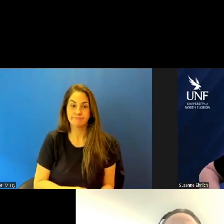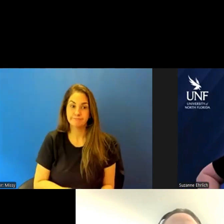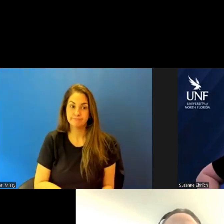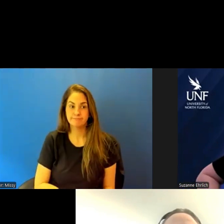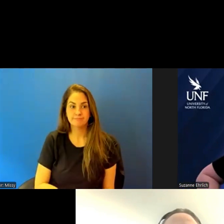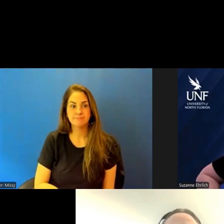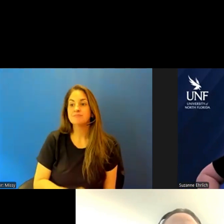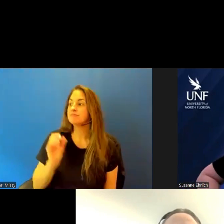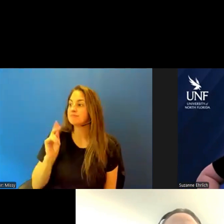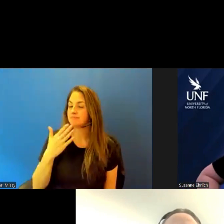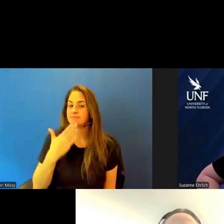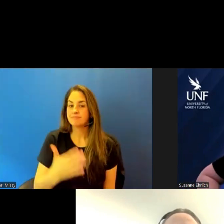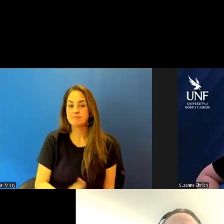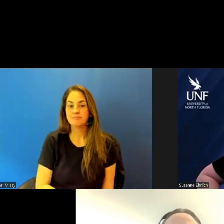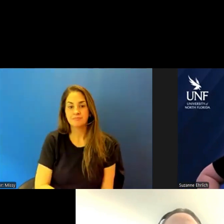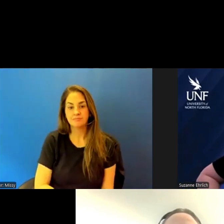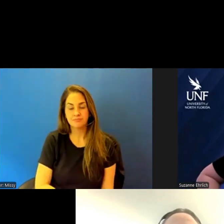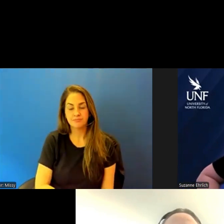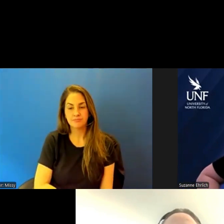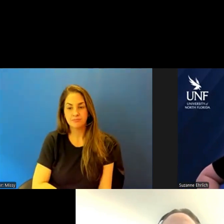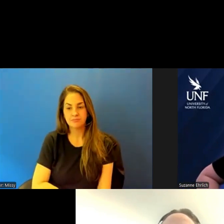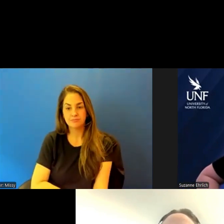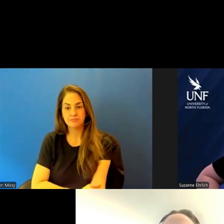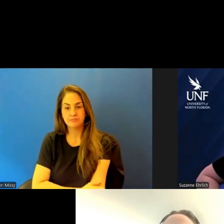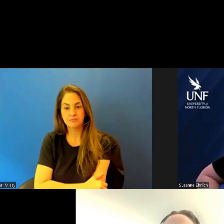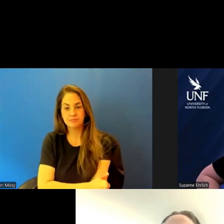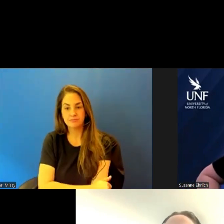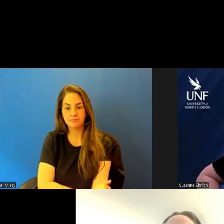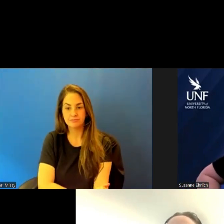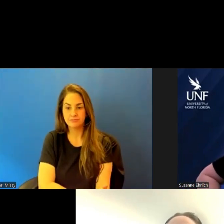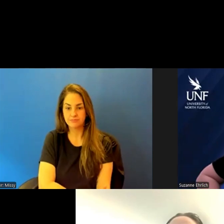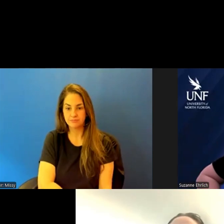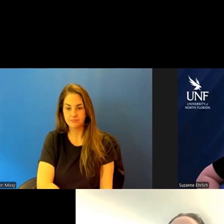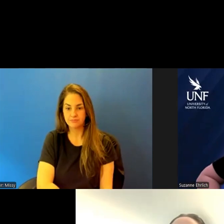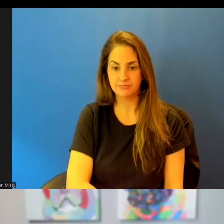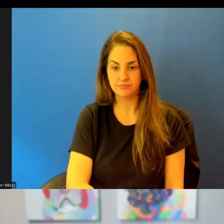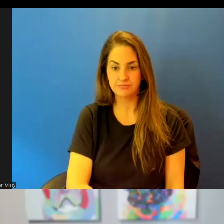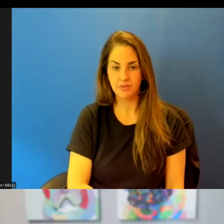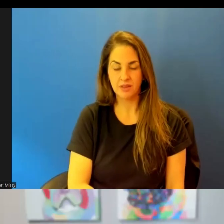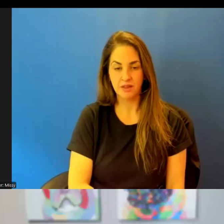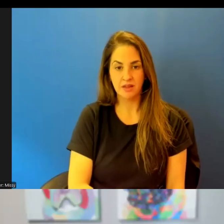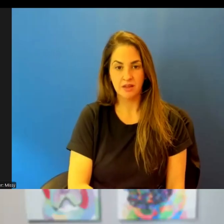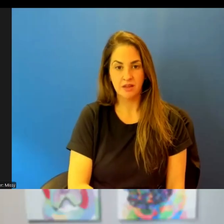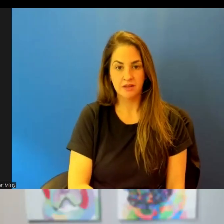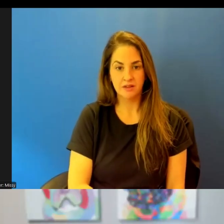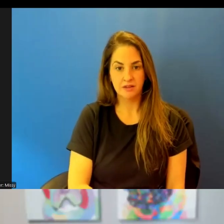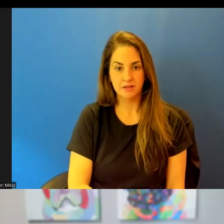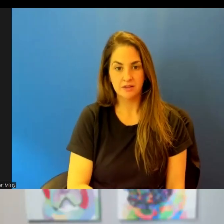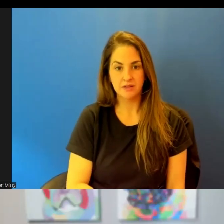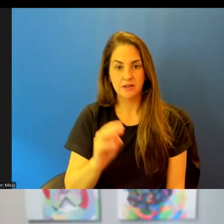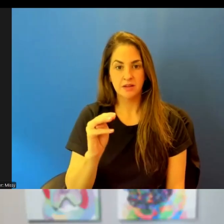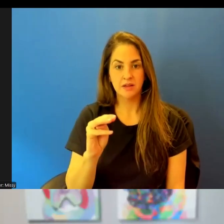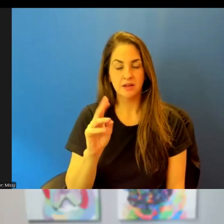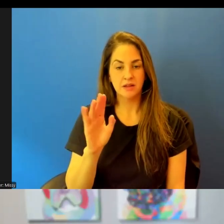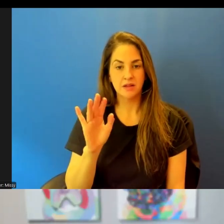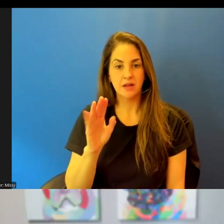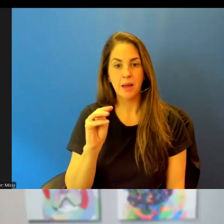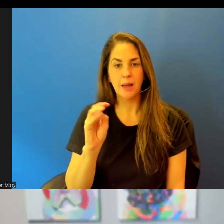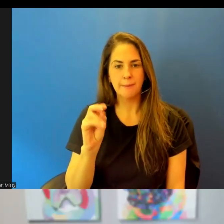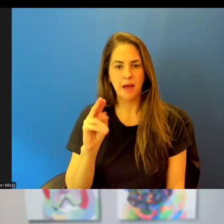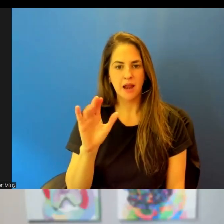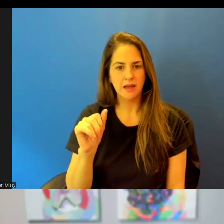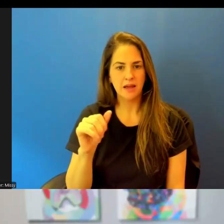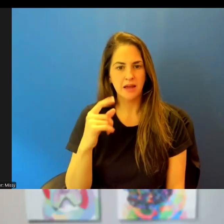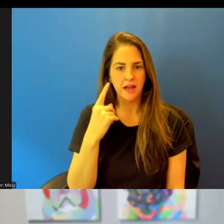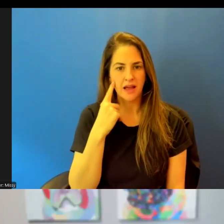Thank you, Van. And moving through some of these questions and continuing, I'll Monica or Kelly, but really Monica, I think it was during the